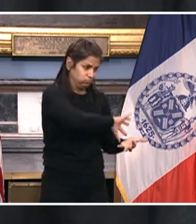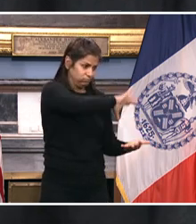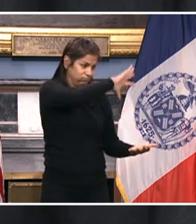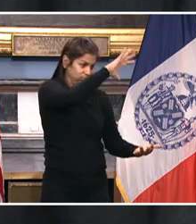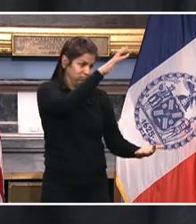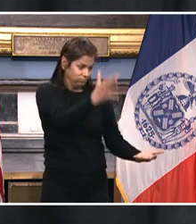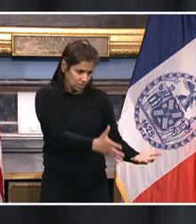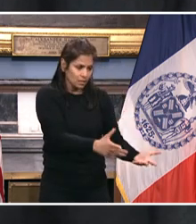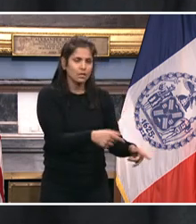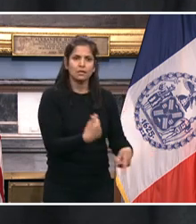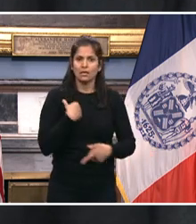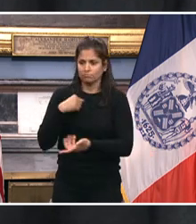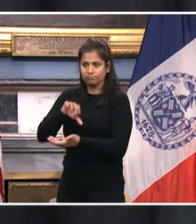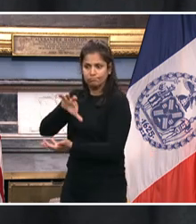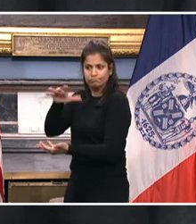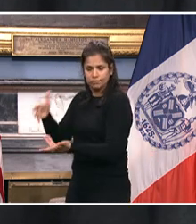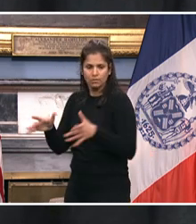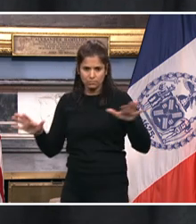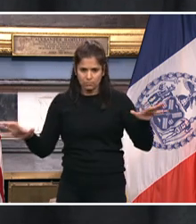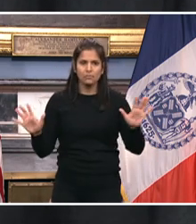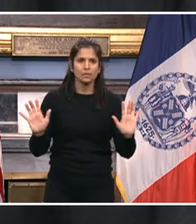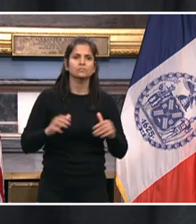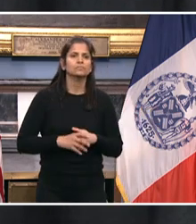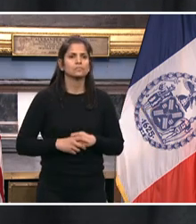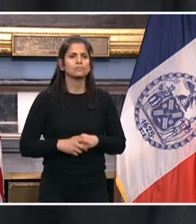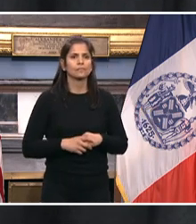than a month or two, but that's a very broad answer.